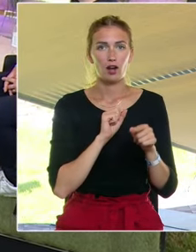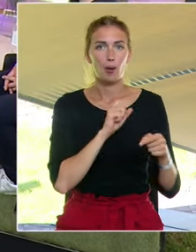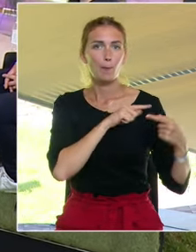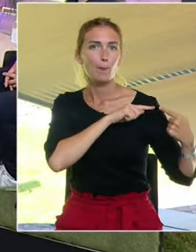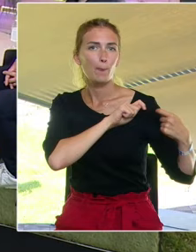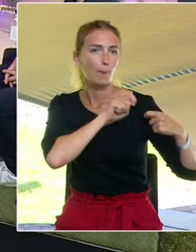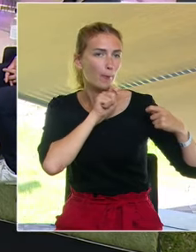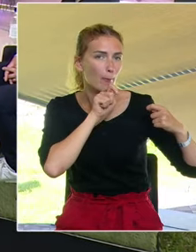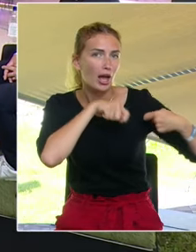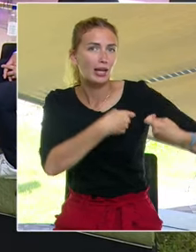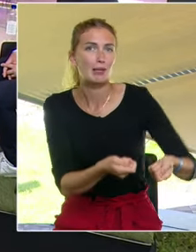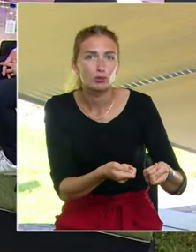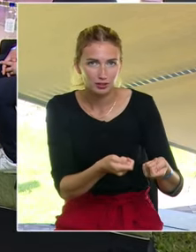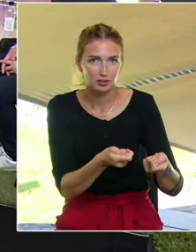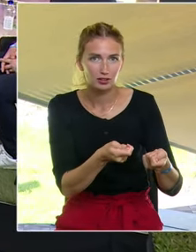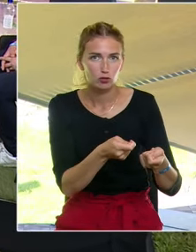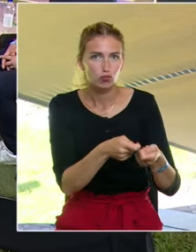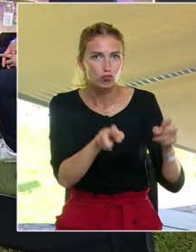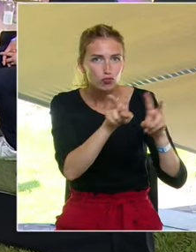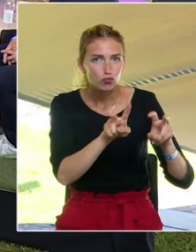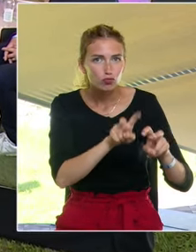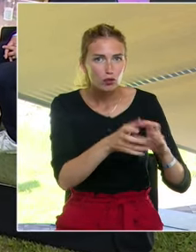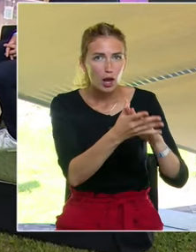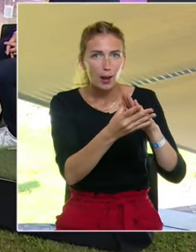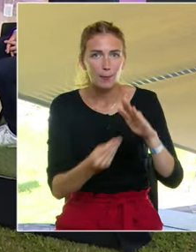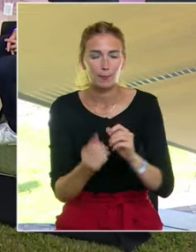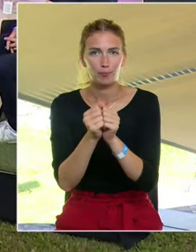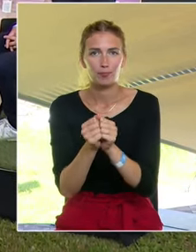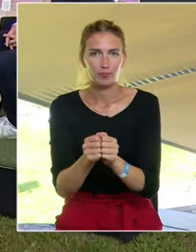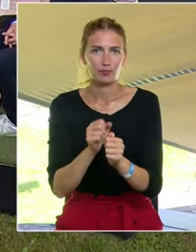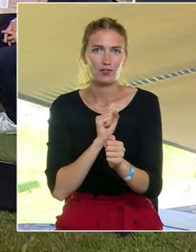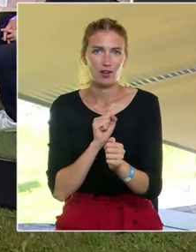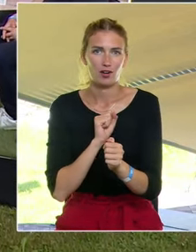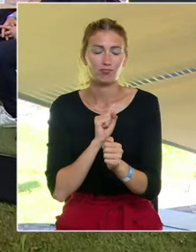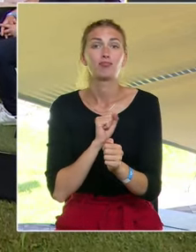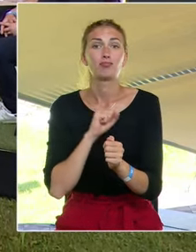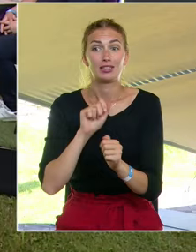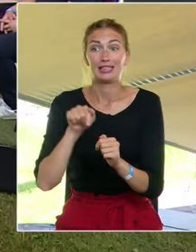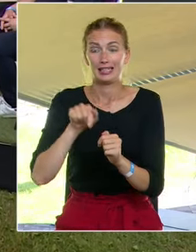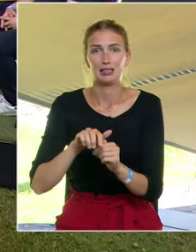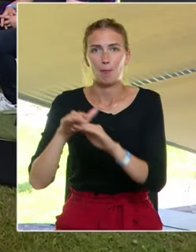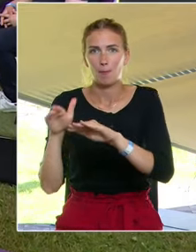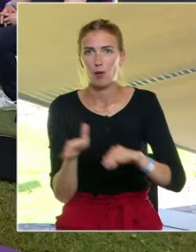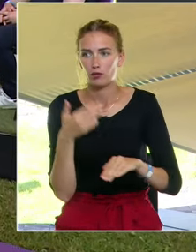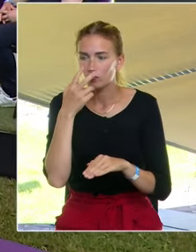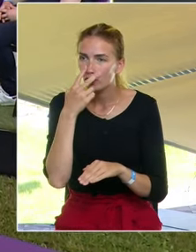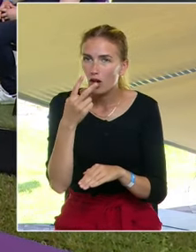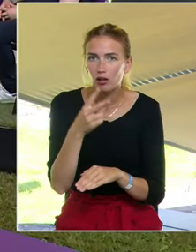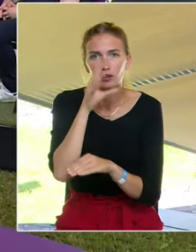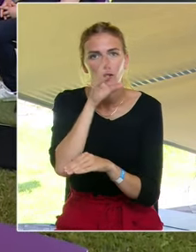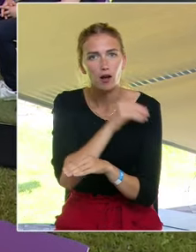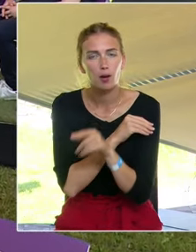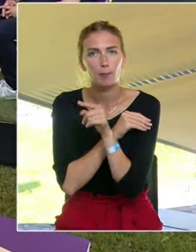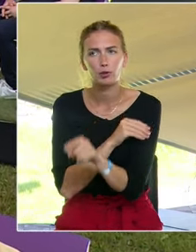yeah, of our existing analog archives, and then related the next question is how can we then still open those